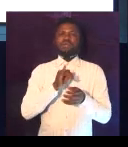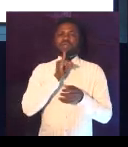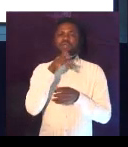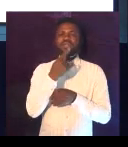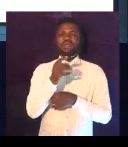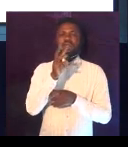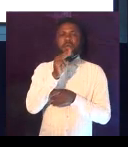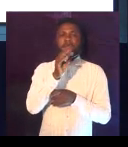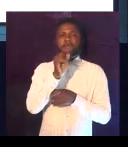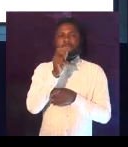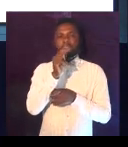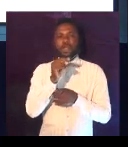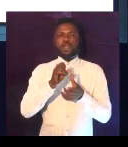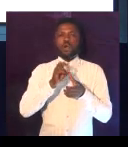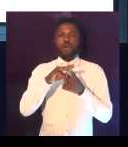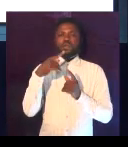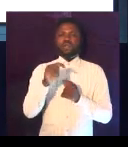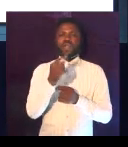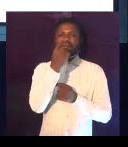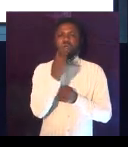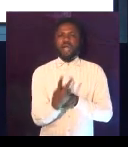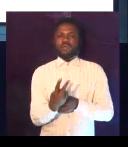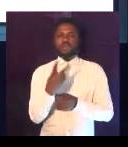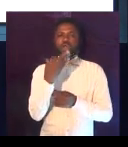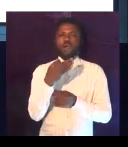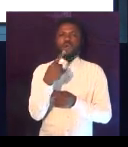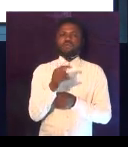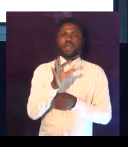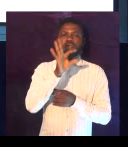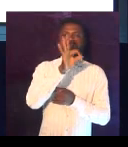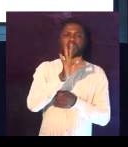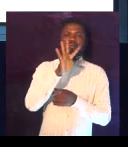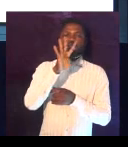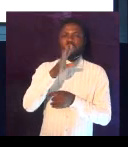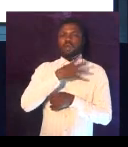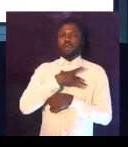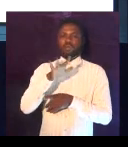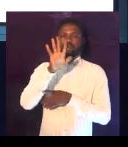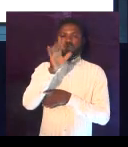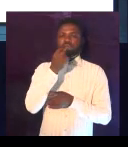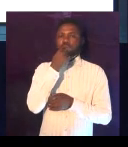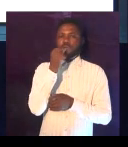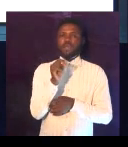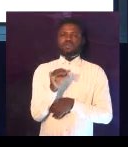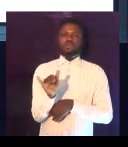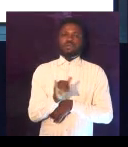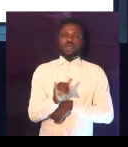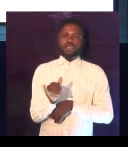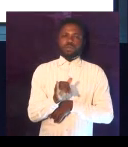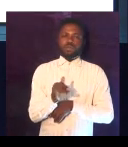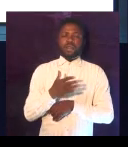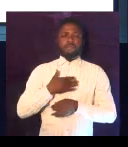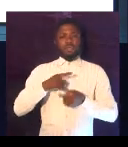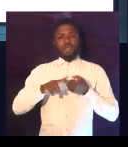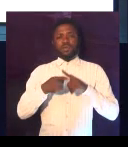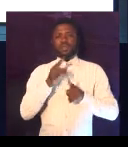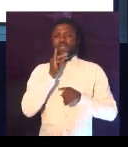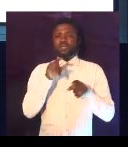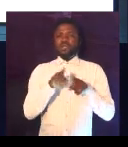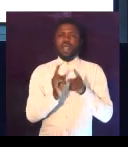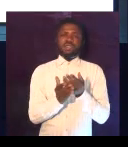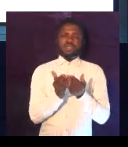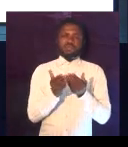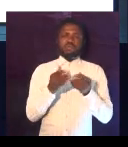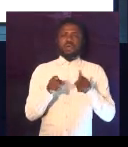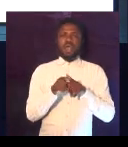is the mean, or the average of the 9, 4, and 5 pencils respectively. My friend,